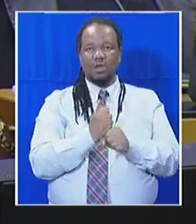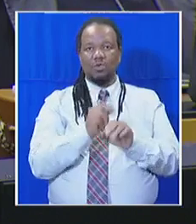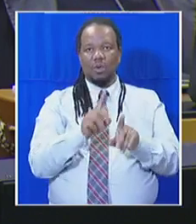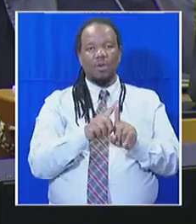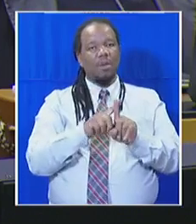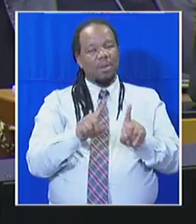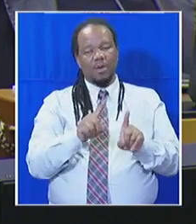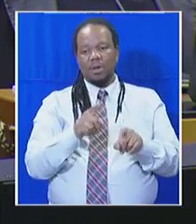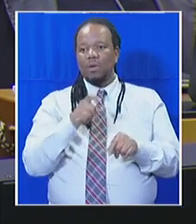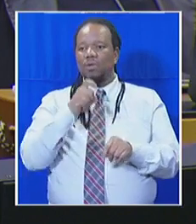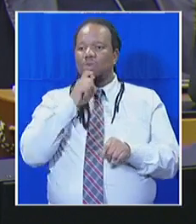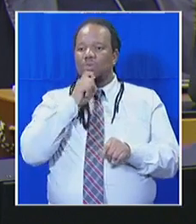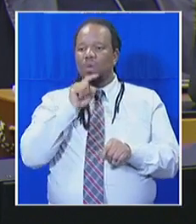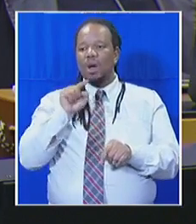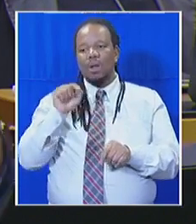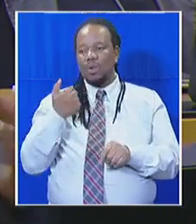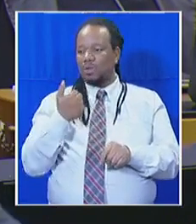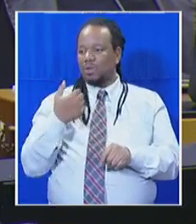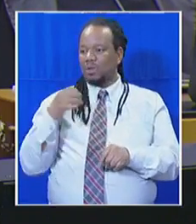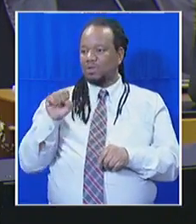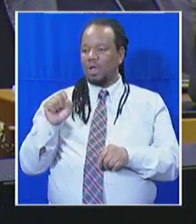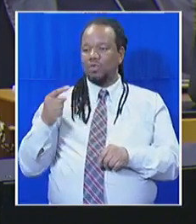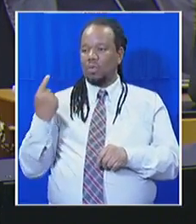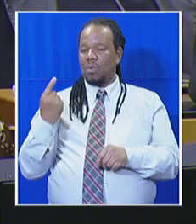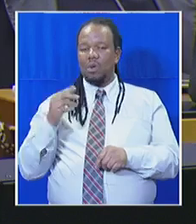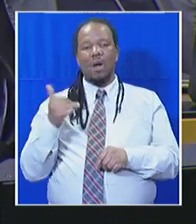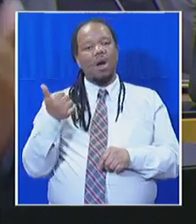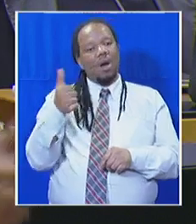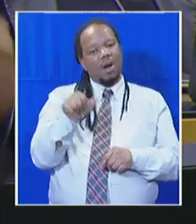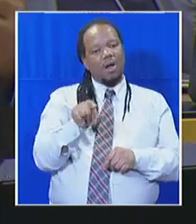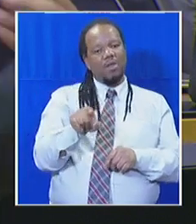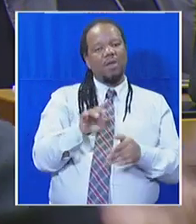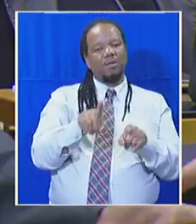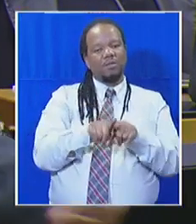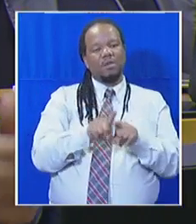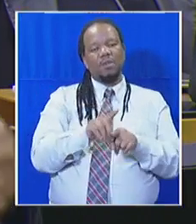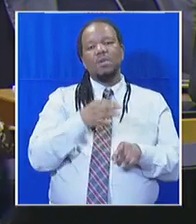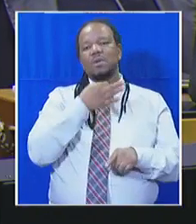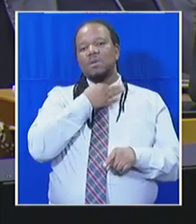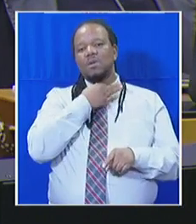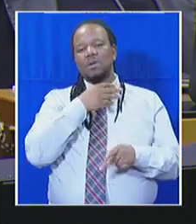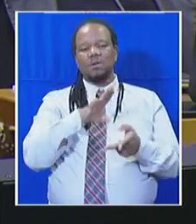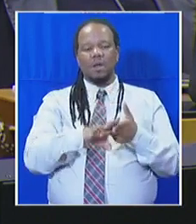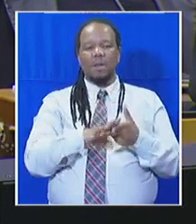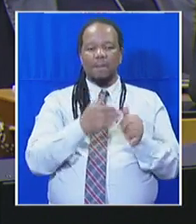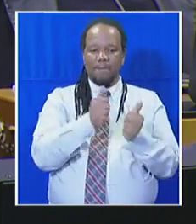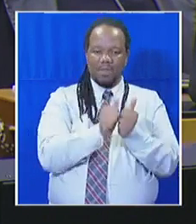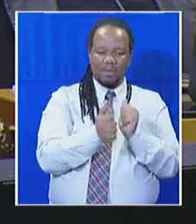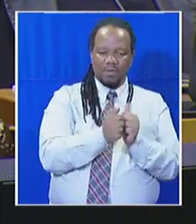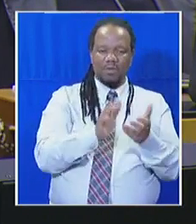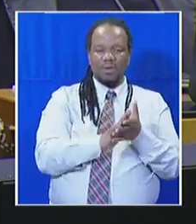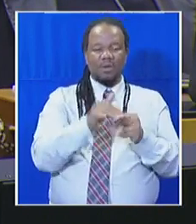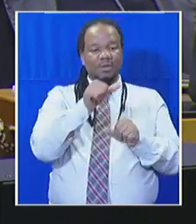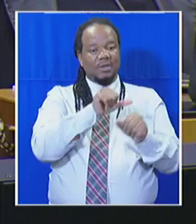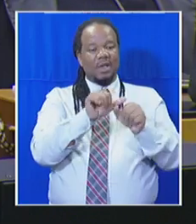by other teacher unions in relation to areas such as English, and we are busy with mathematics, science, and accountancy. We do